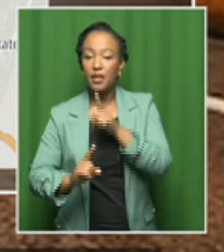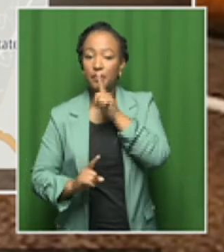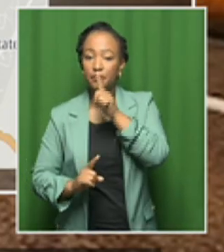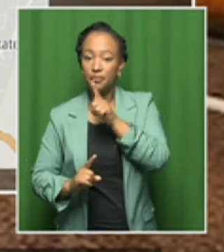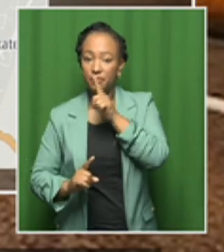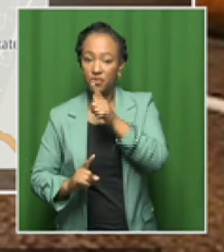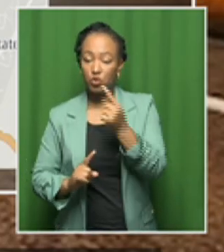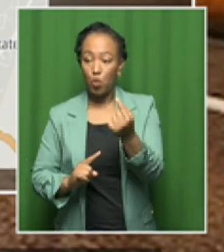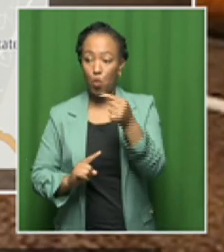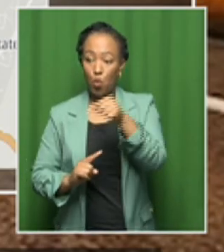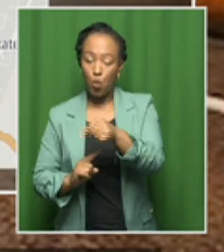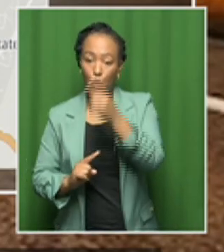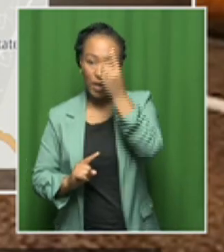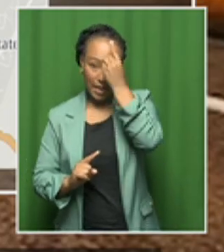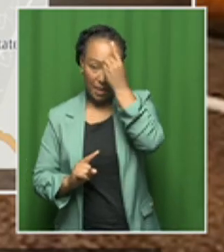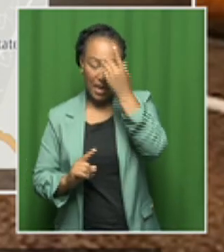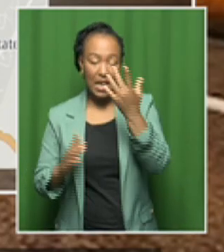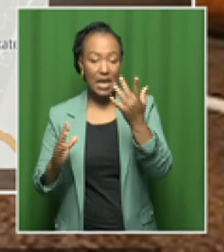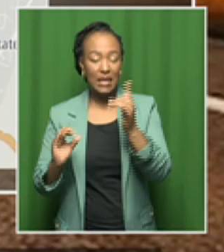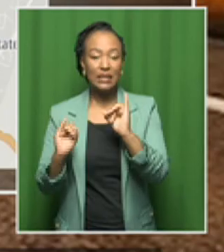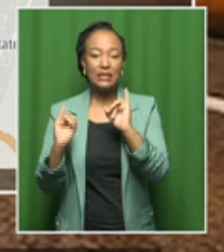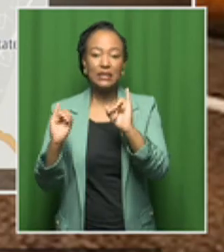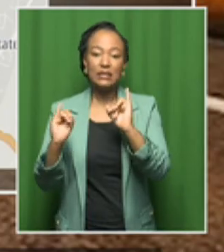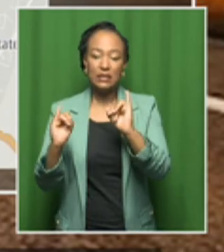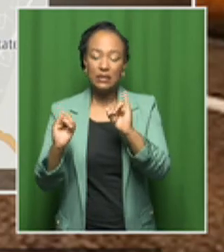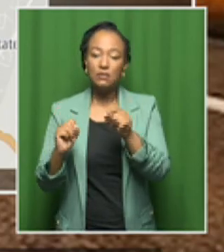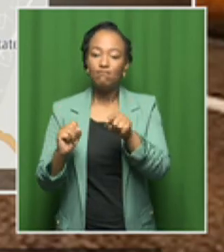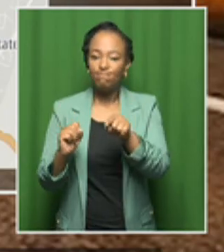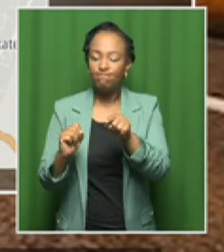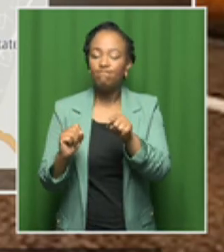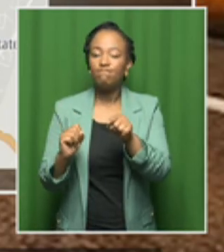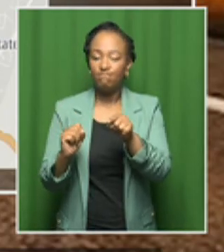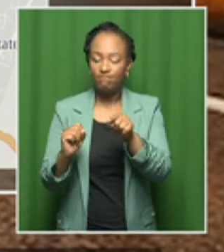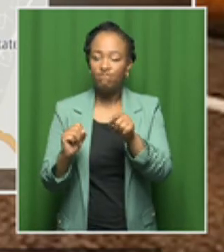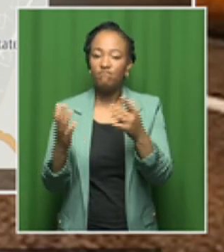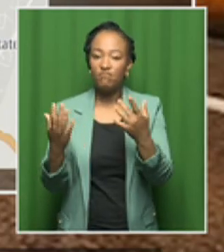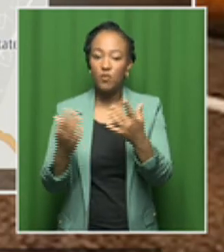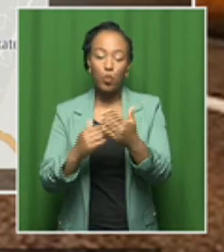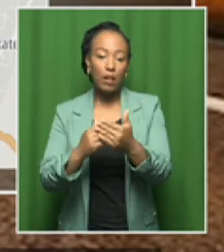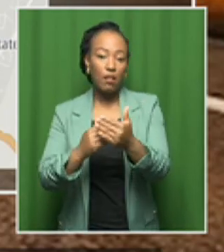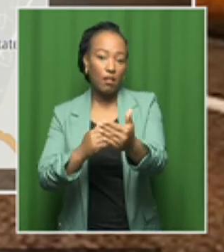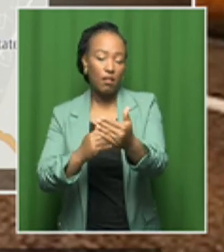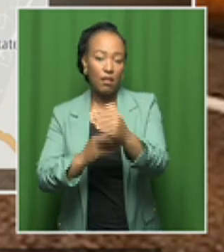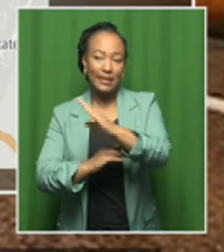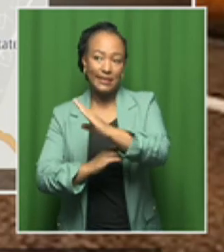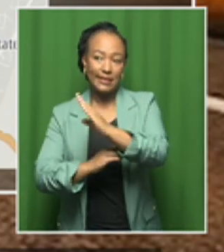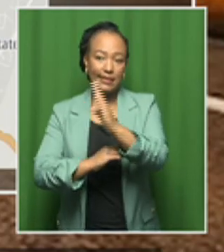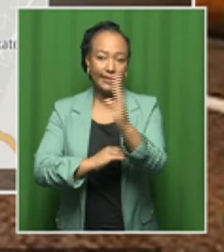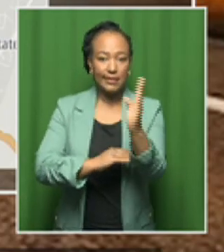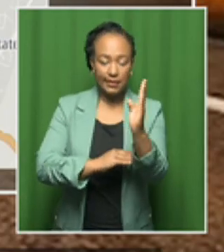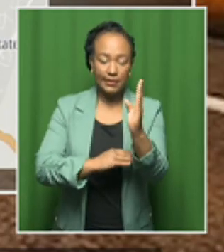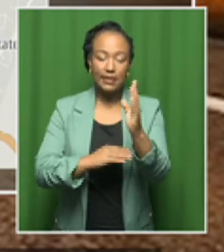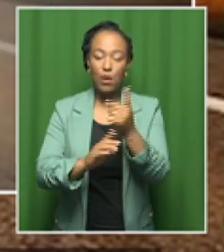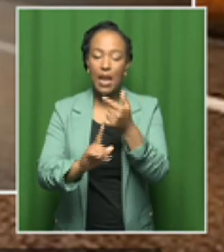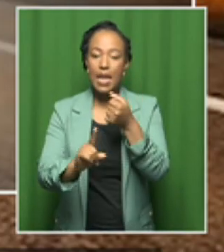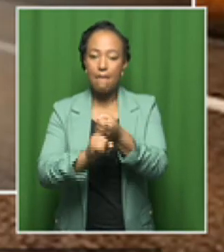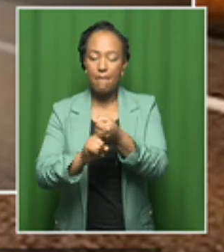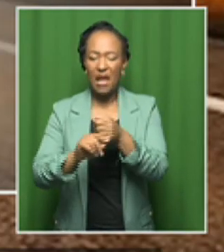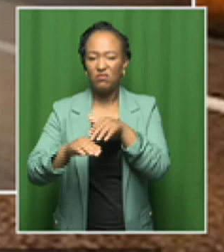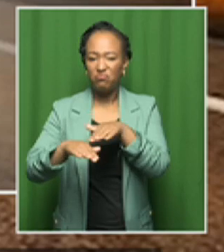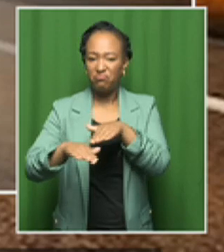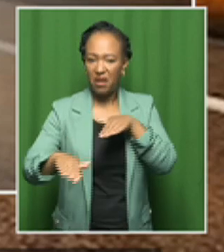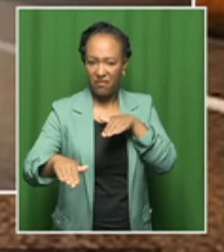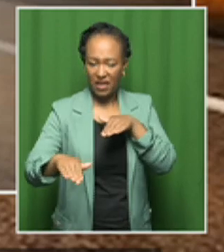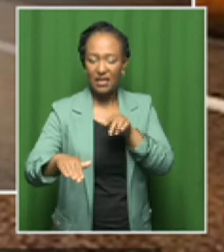Durban, that's already a backlog pushing back towards Key Ridge. That is going to run for some time this morning and is going to have a major impact. Getting close to